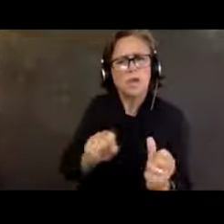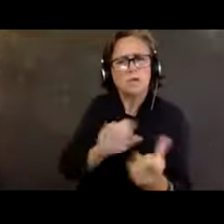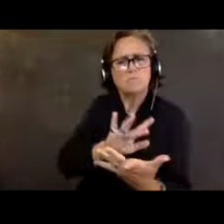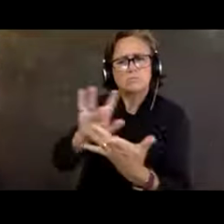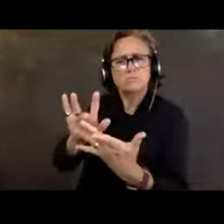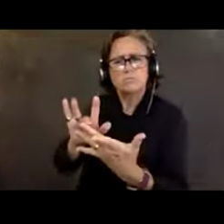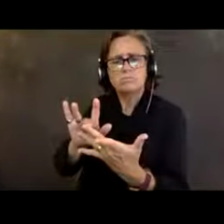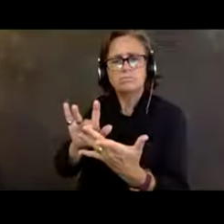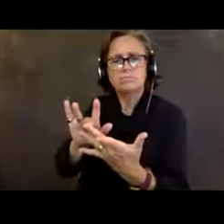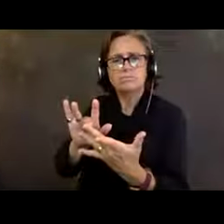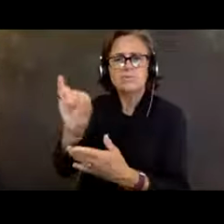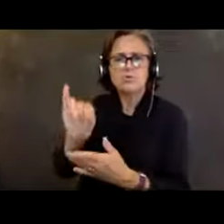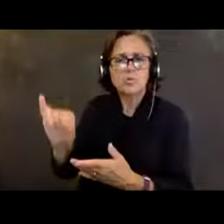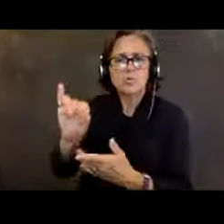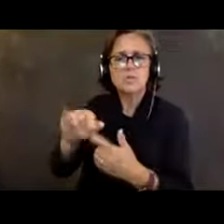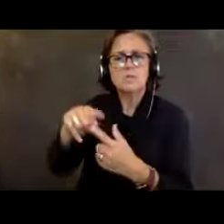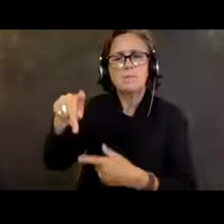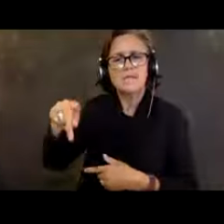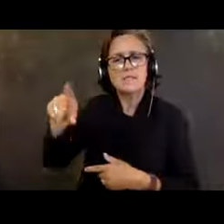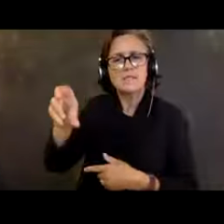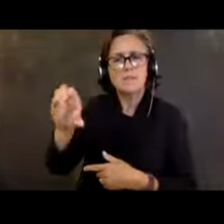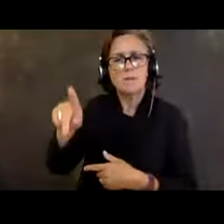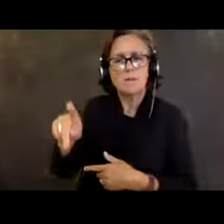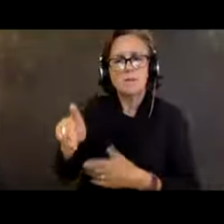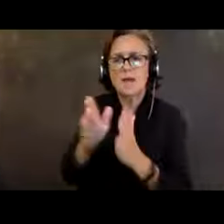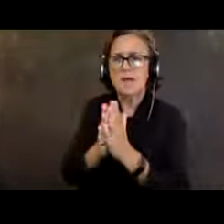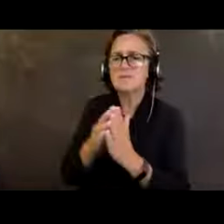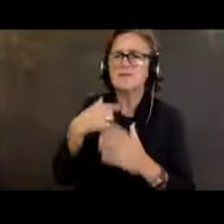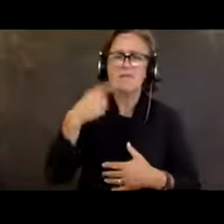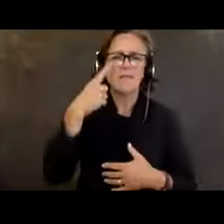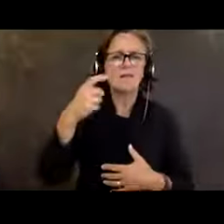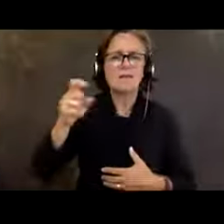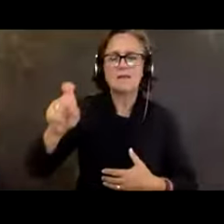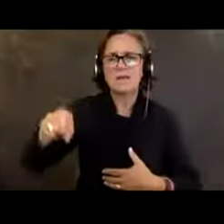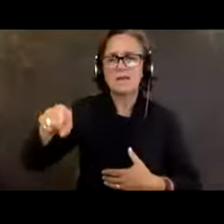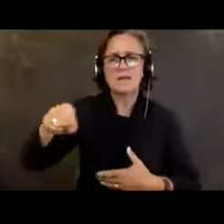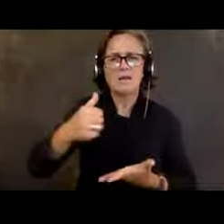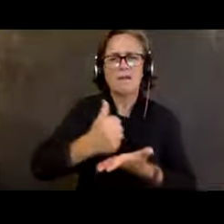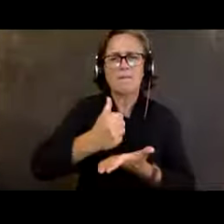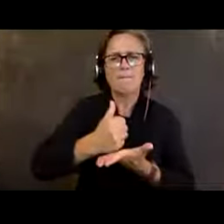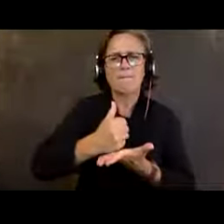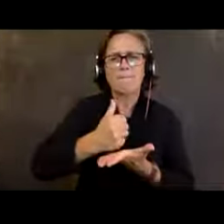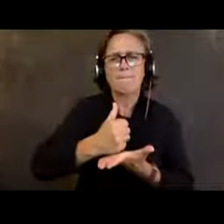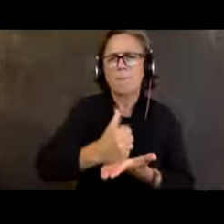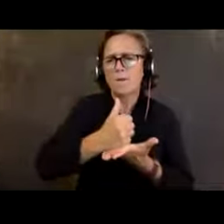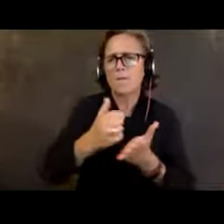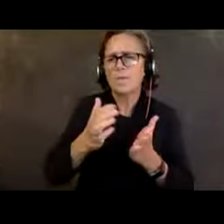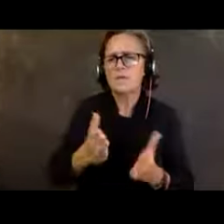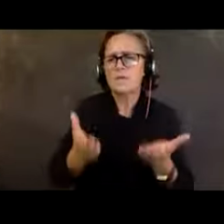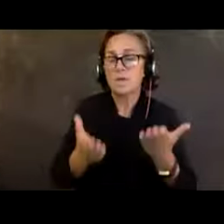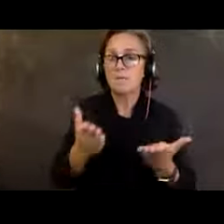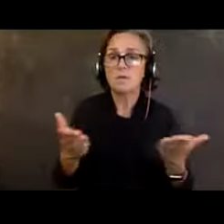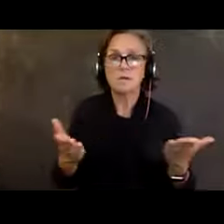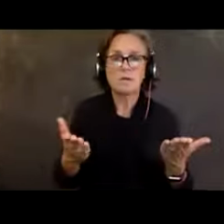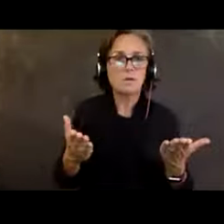you can talk to, because this also affects adults. And again, we want to model the behavior for our kids, that mental health